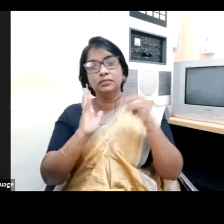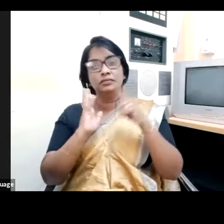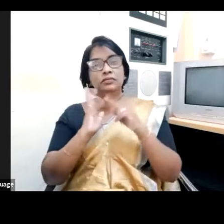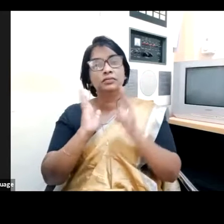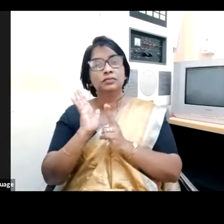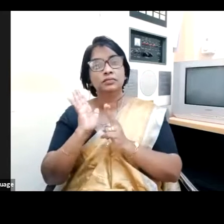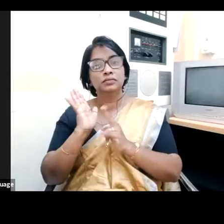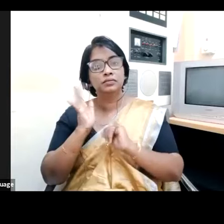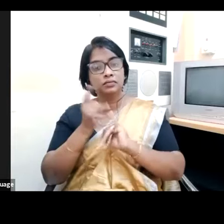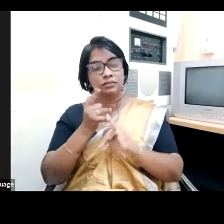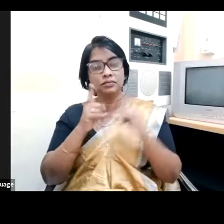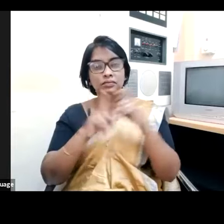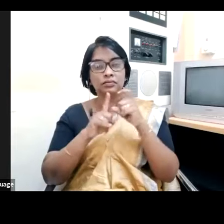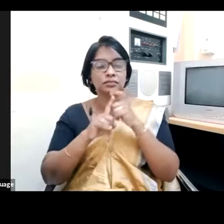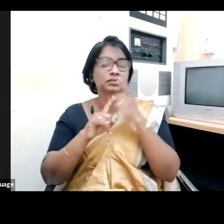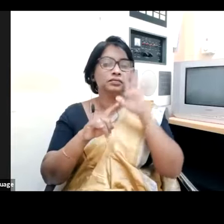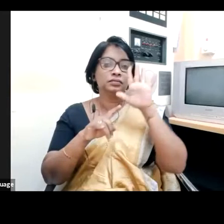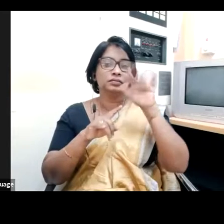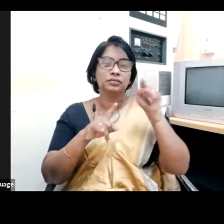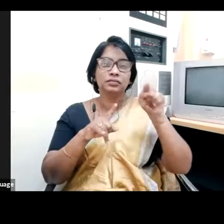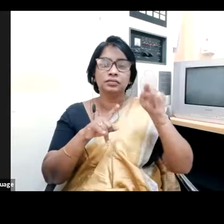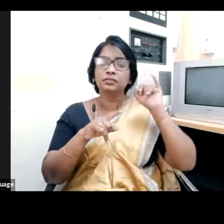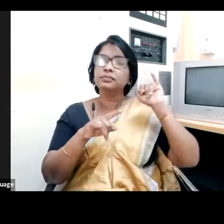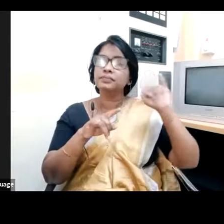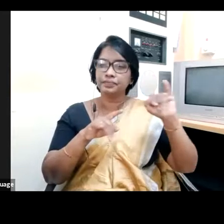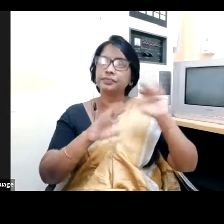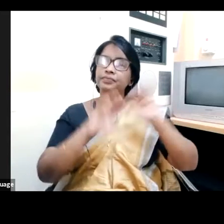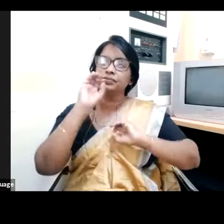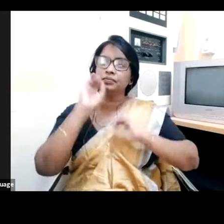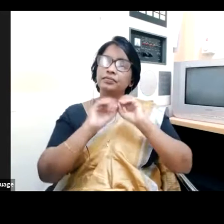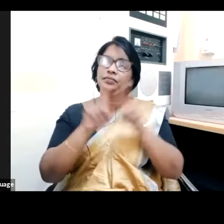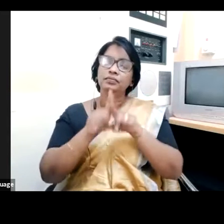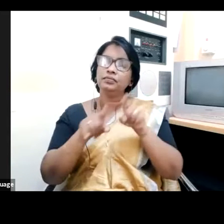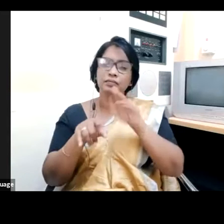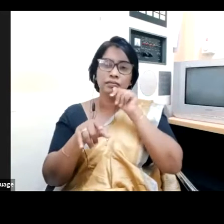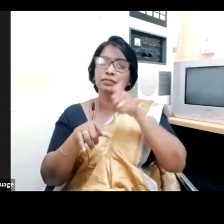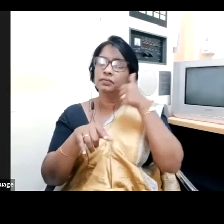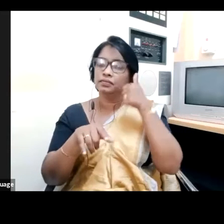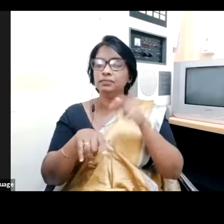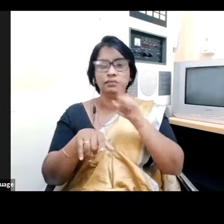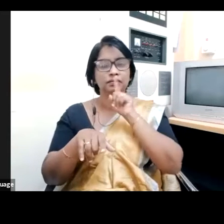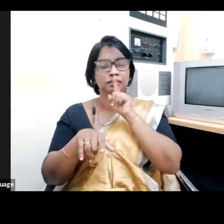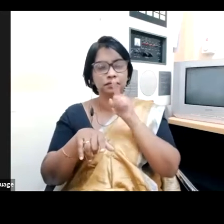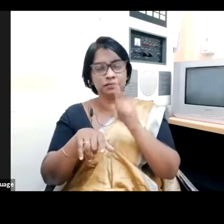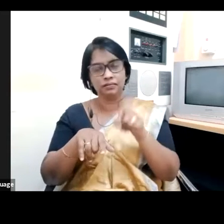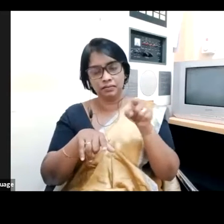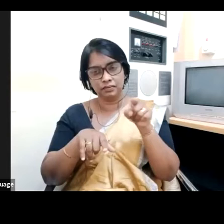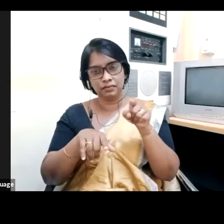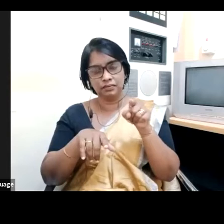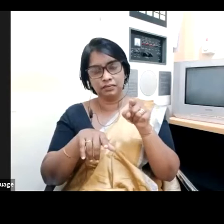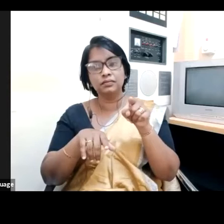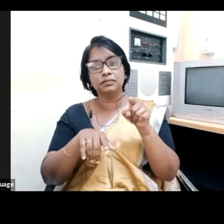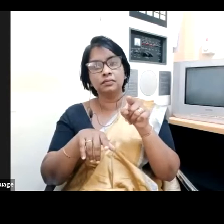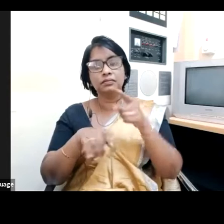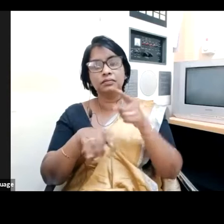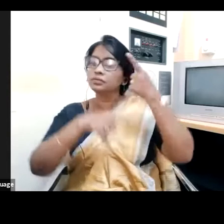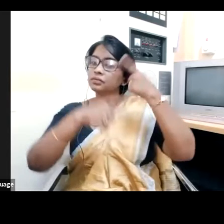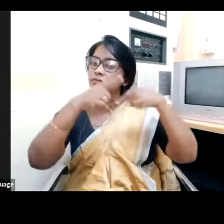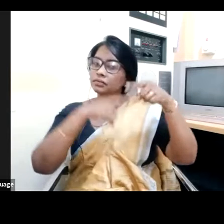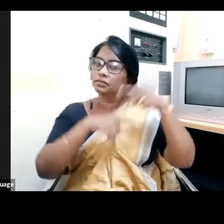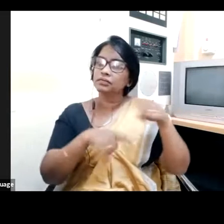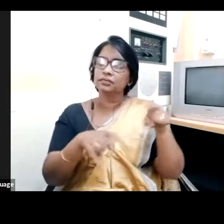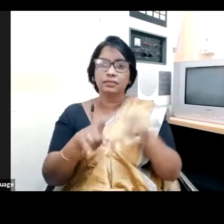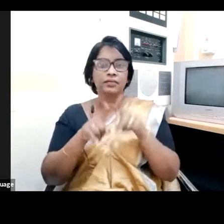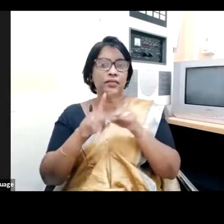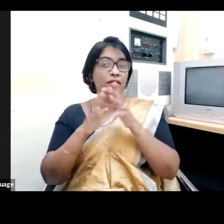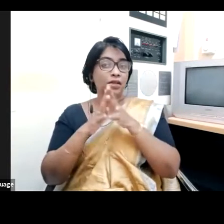about something which is extremely important and something that should be taken very seriously